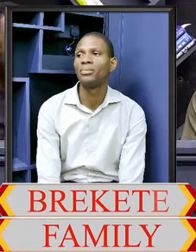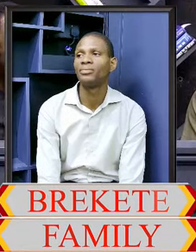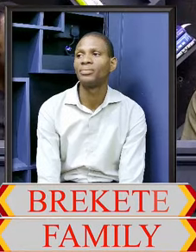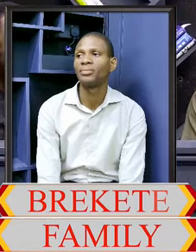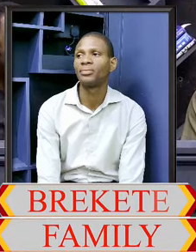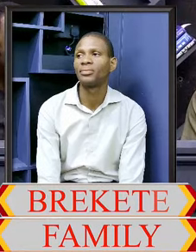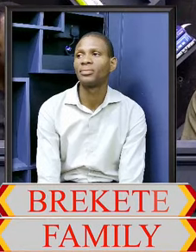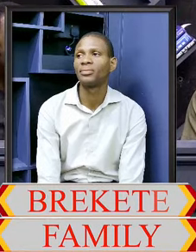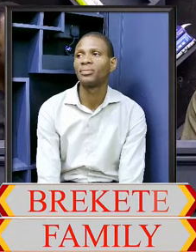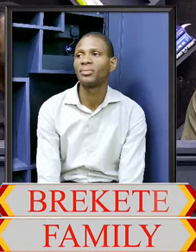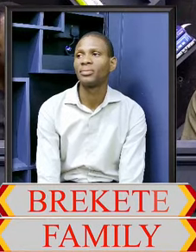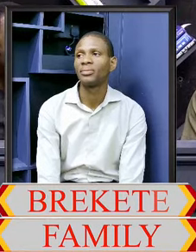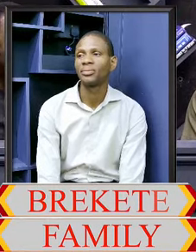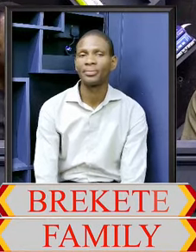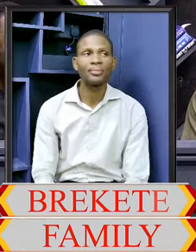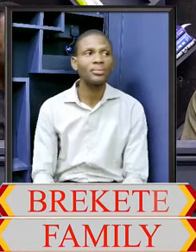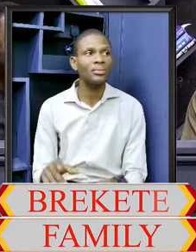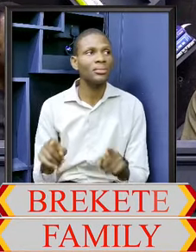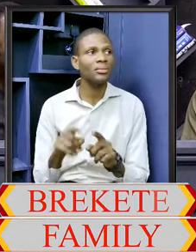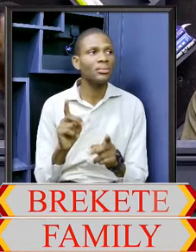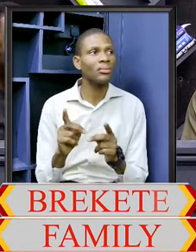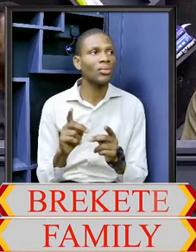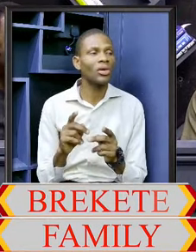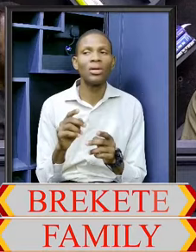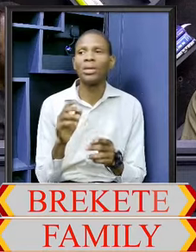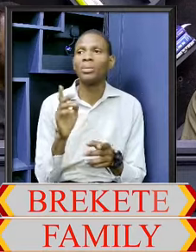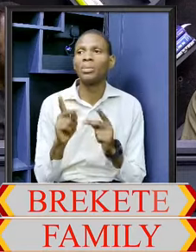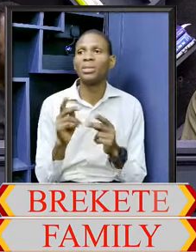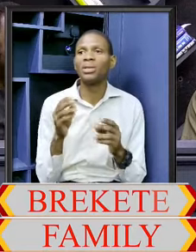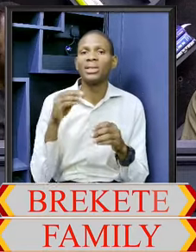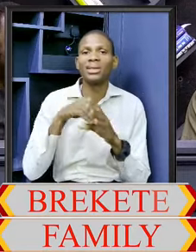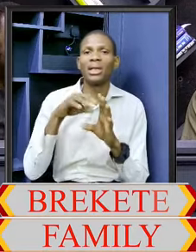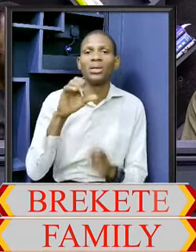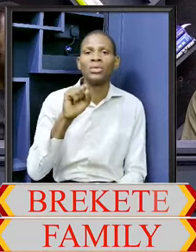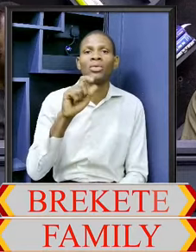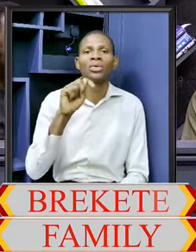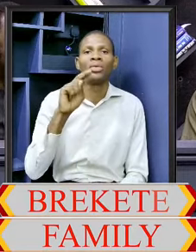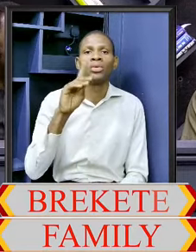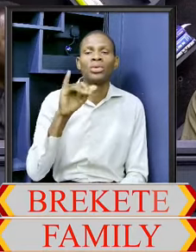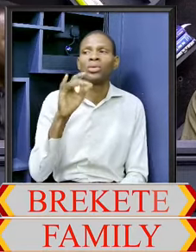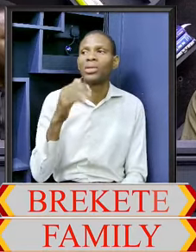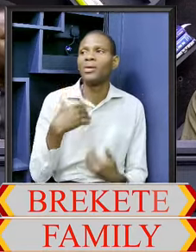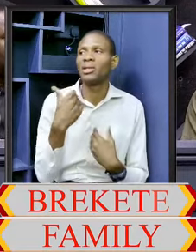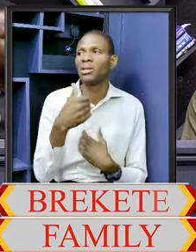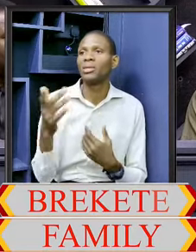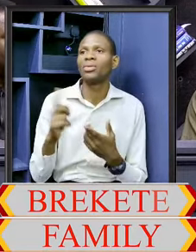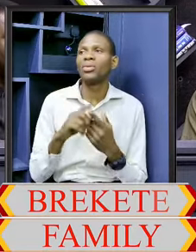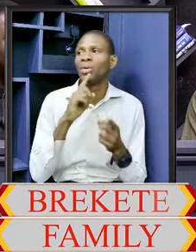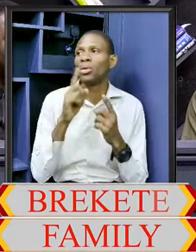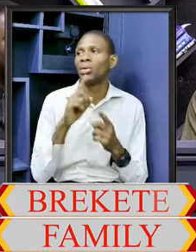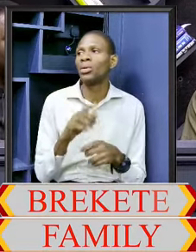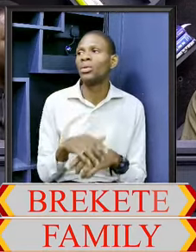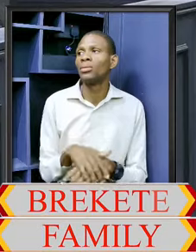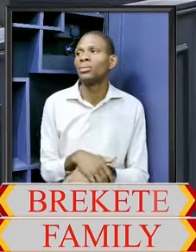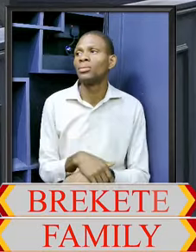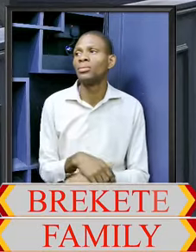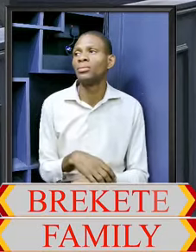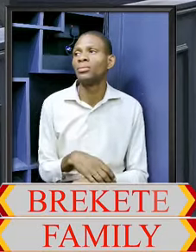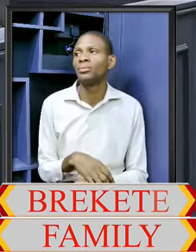I see they bring the number. People were there for studio. Now get anything to talk? No call on Monday. Huh?